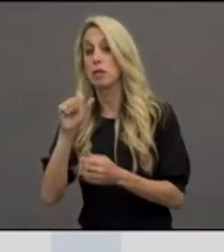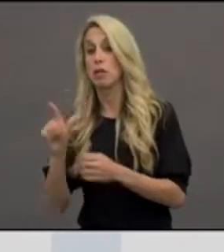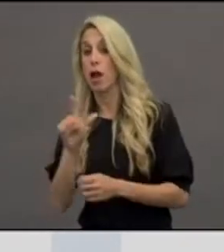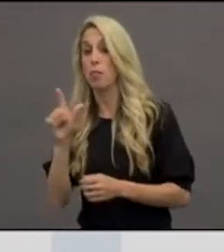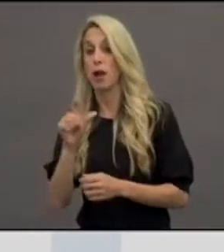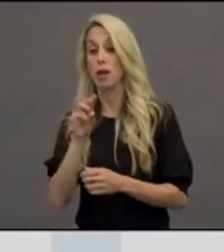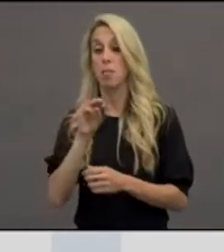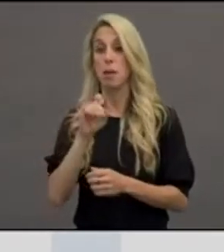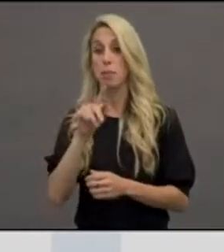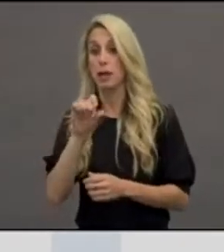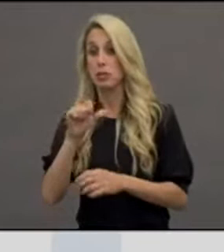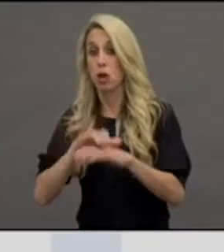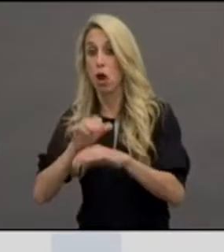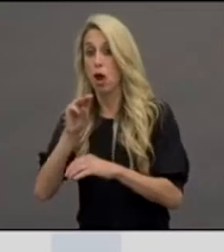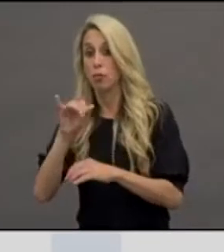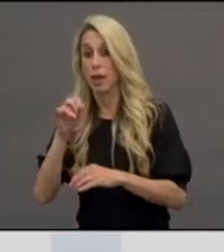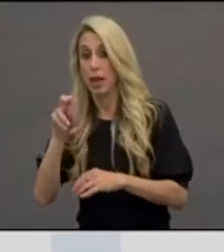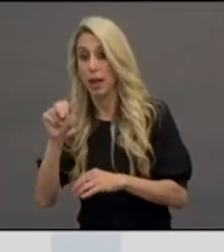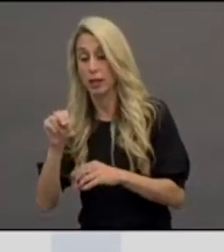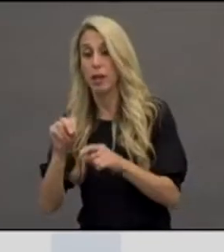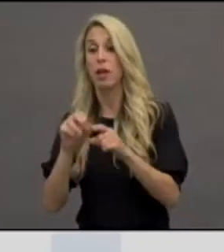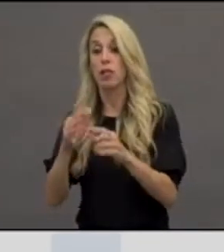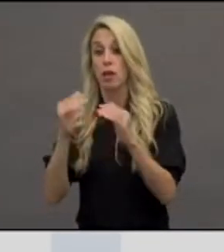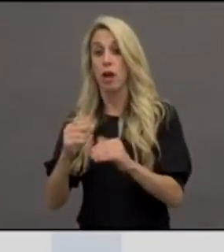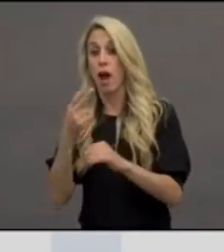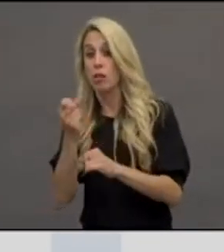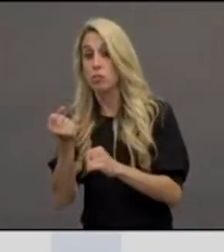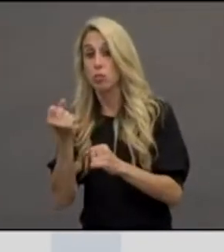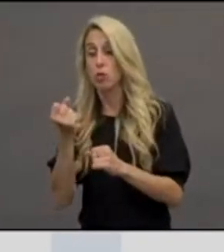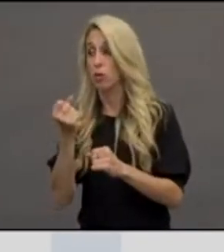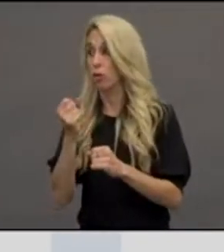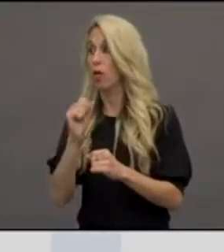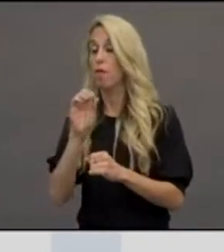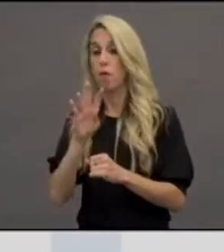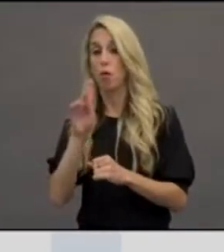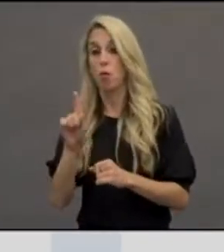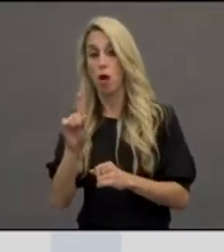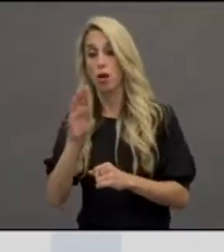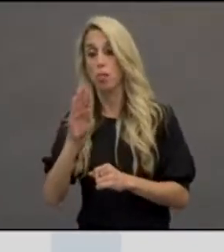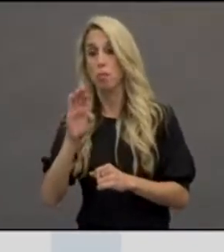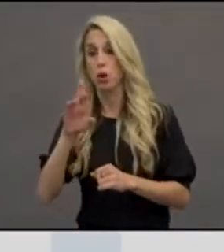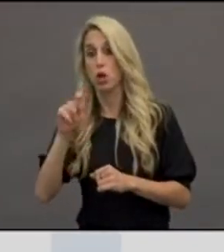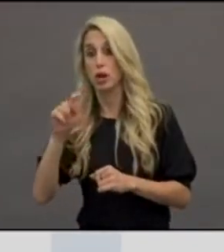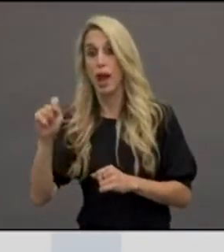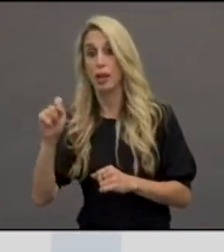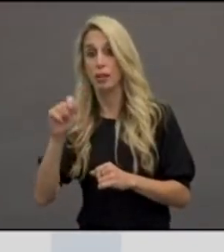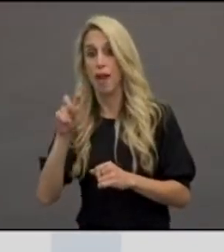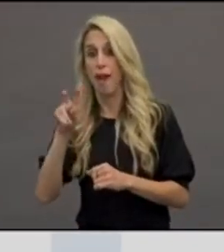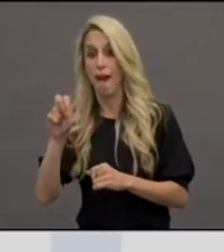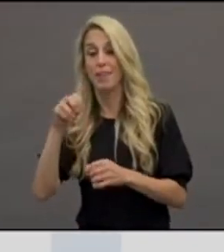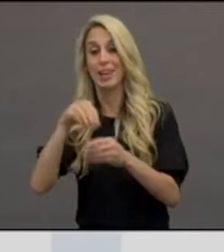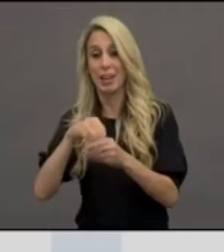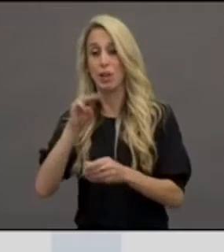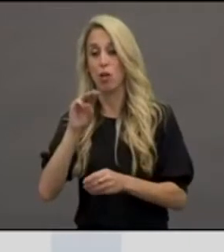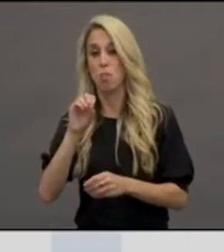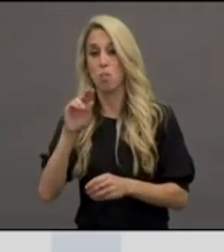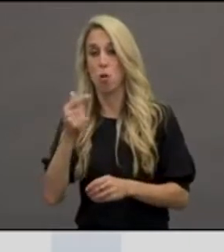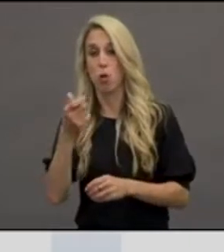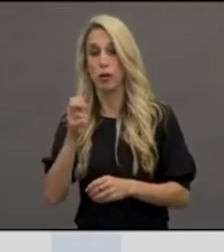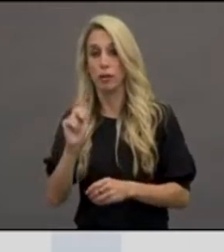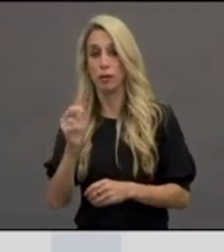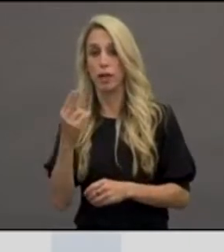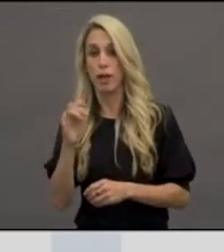Main, and the Ann Sobrato High School, 401 Burnett Avenue in Morgan Hill. Go to